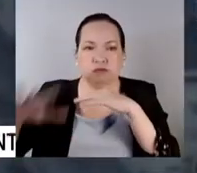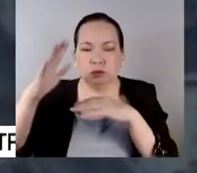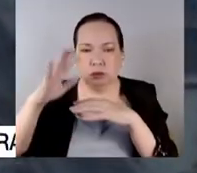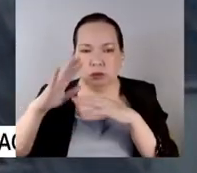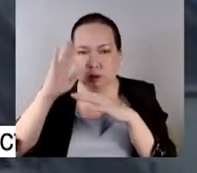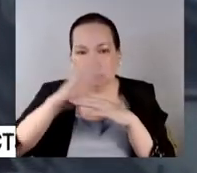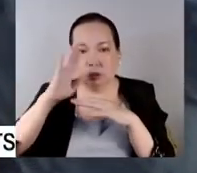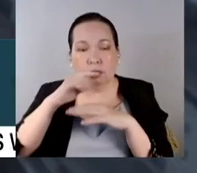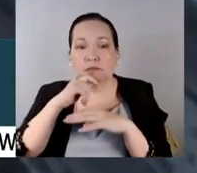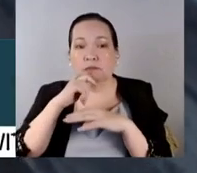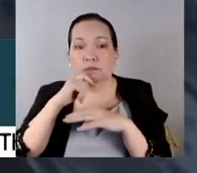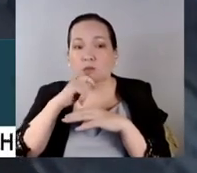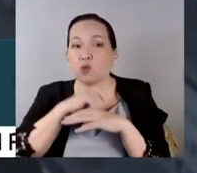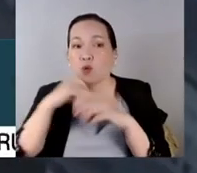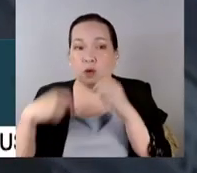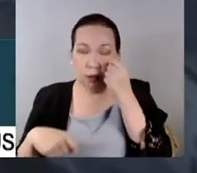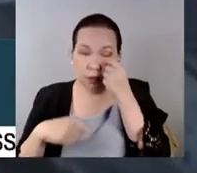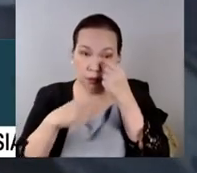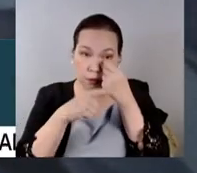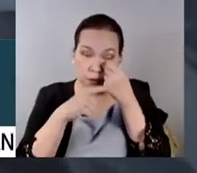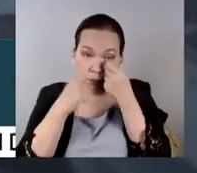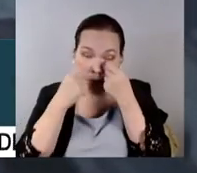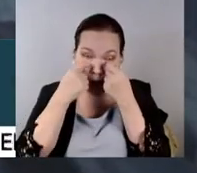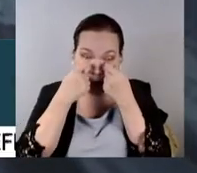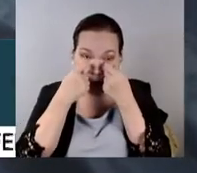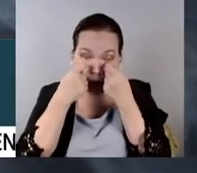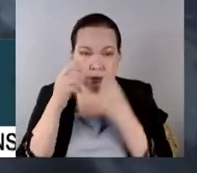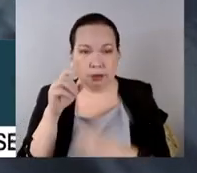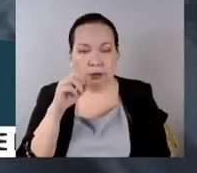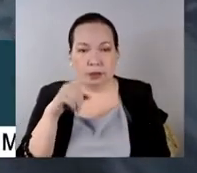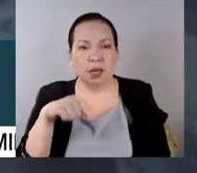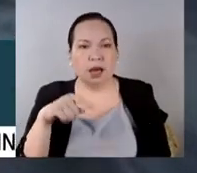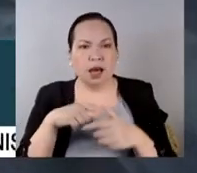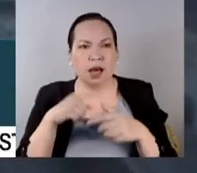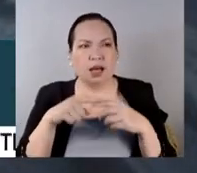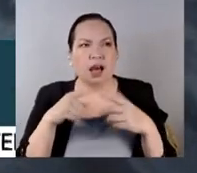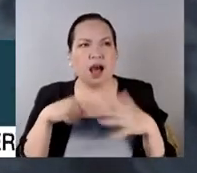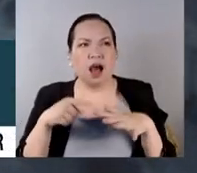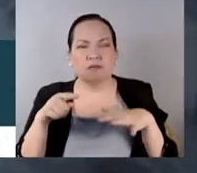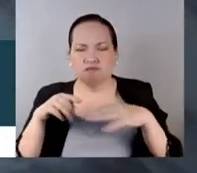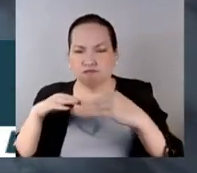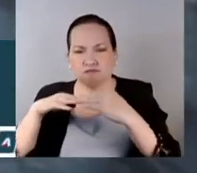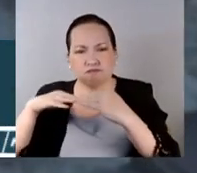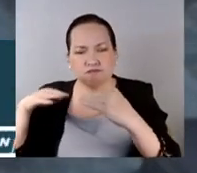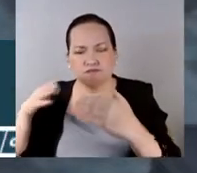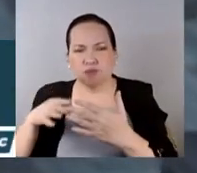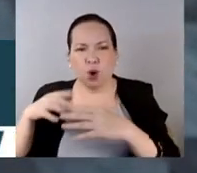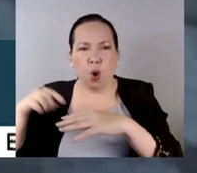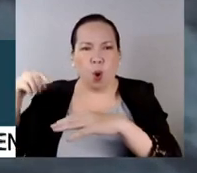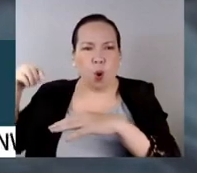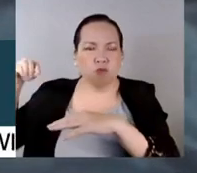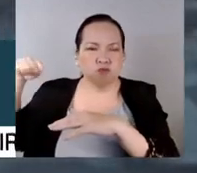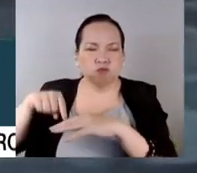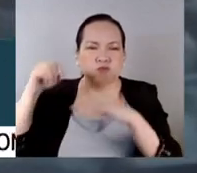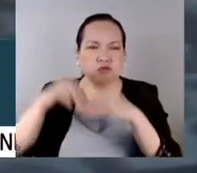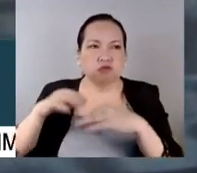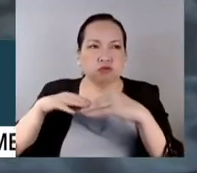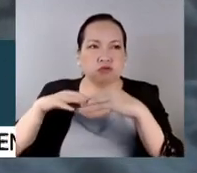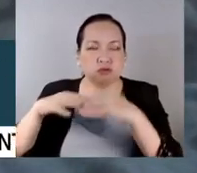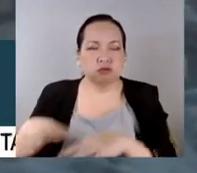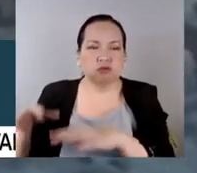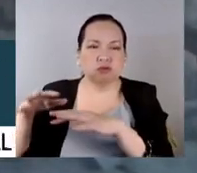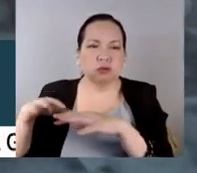Floodwaters last week poured from the Kakhovka Dam after a deliberate explosion triggered on the Russian-occupied side of the